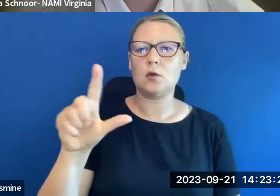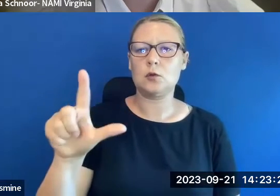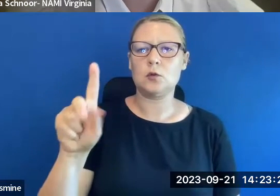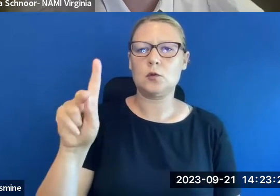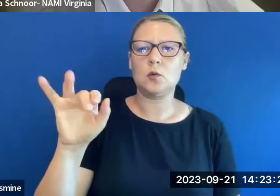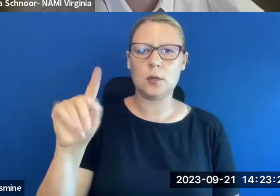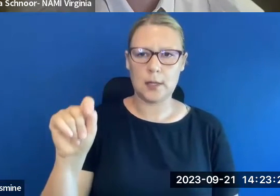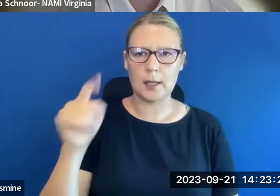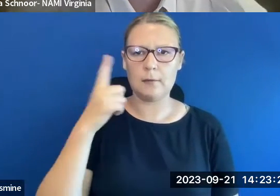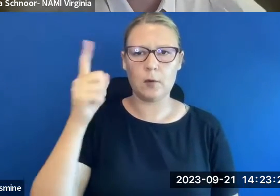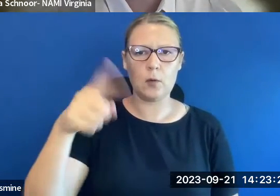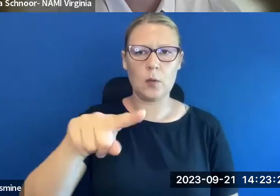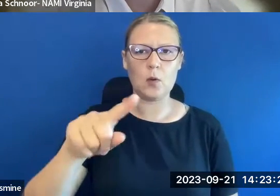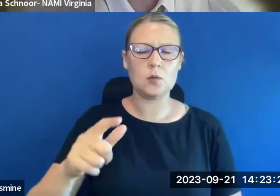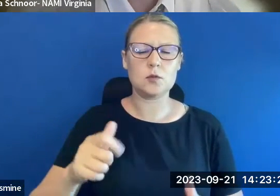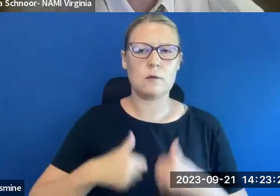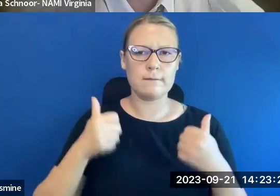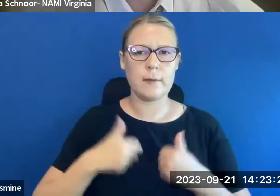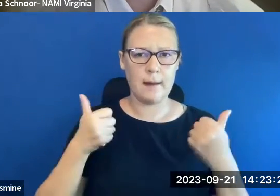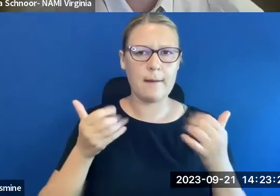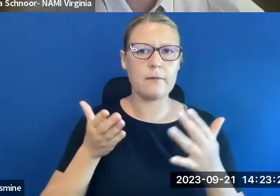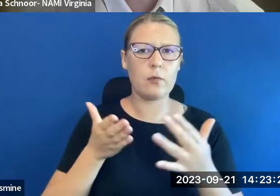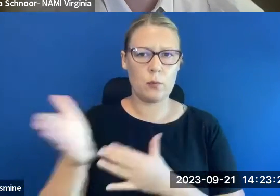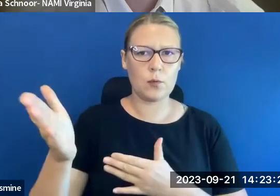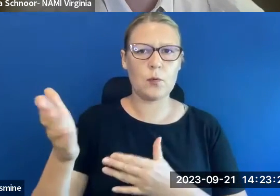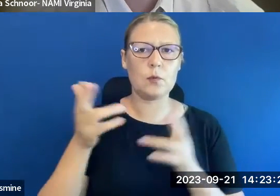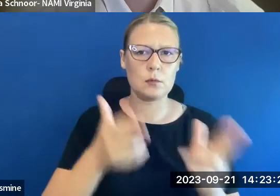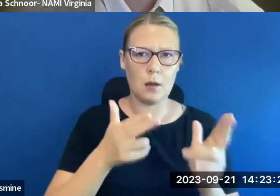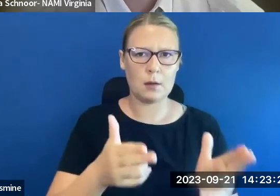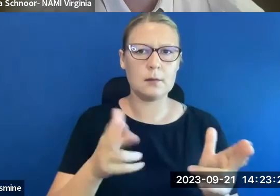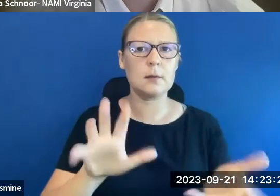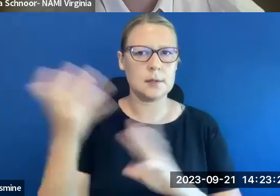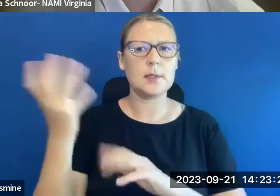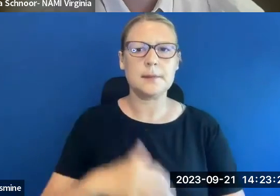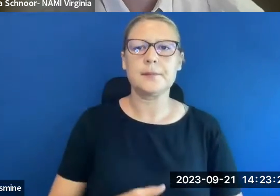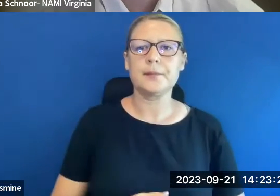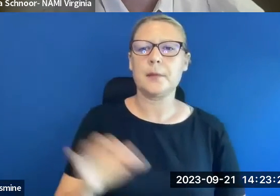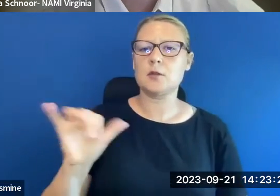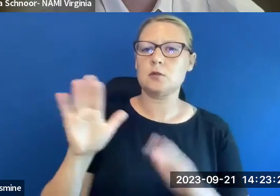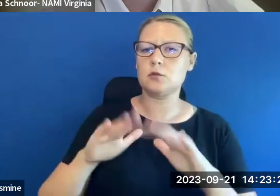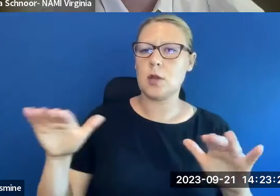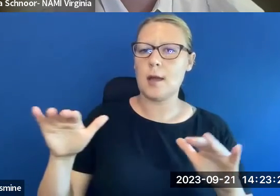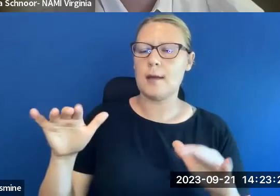gun violence in schools and for allies. And Child Mind Institute also, I think I mentioned earlier, they